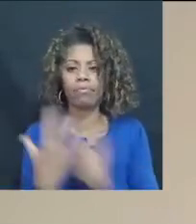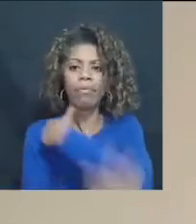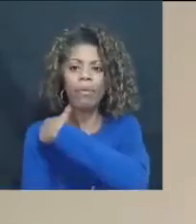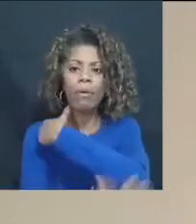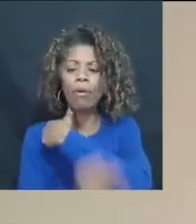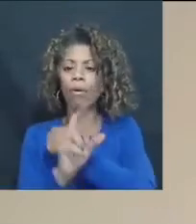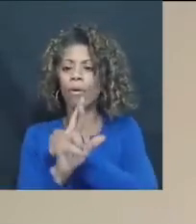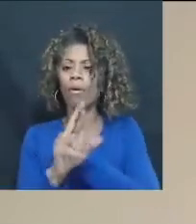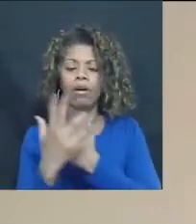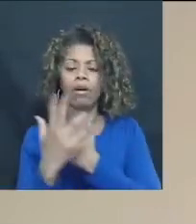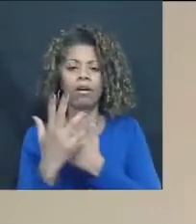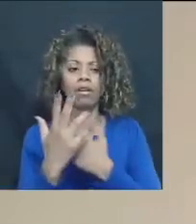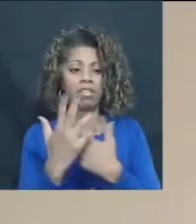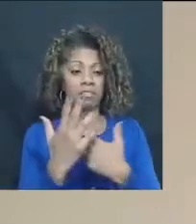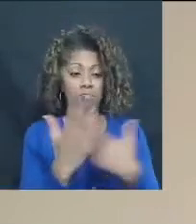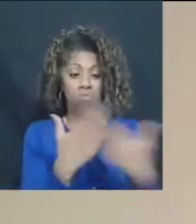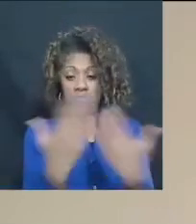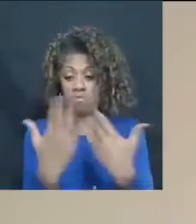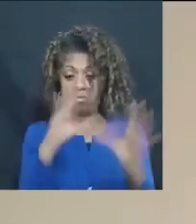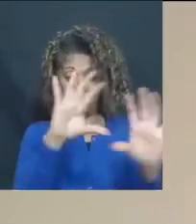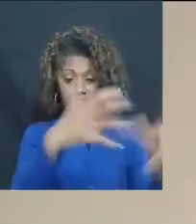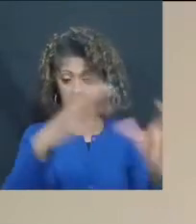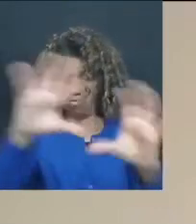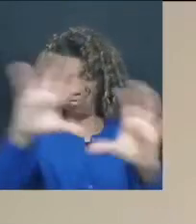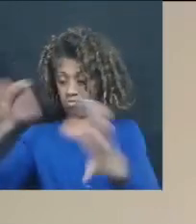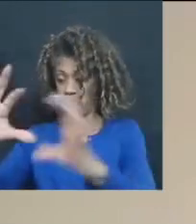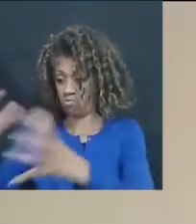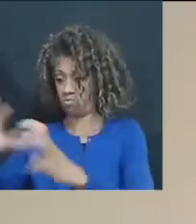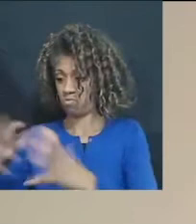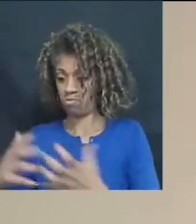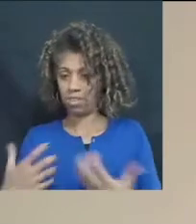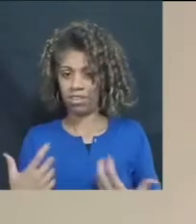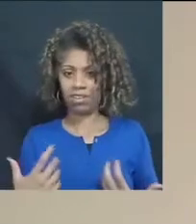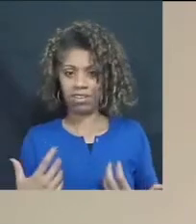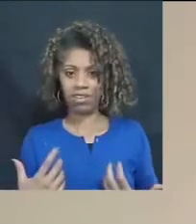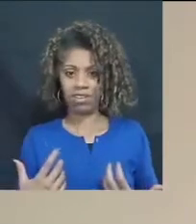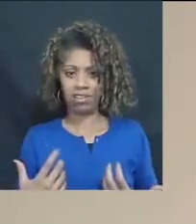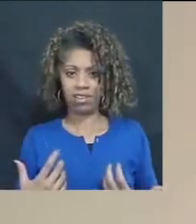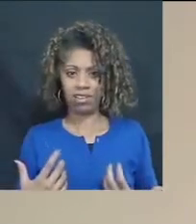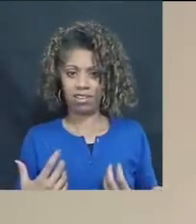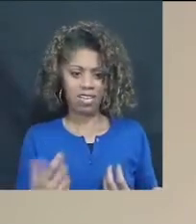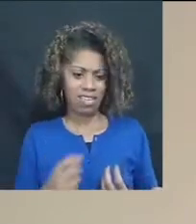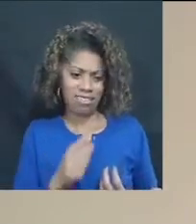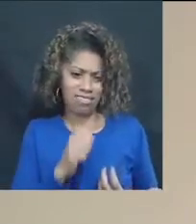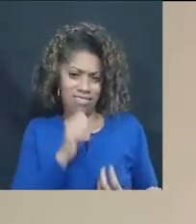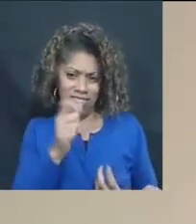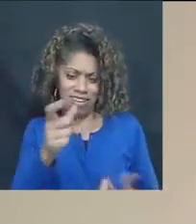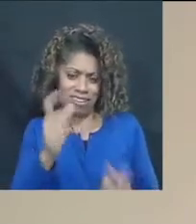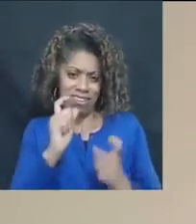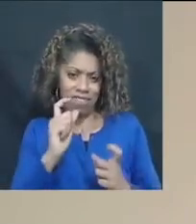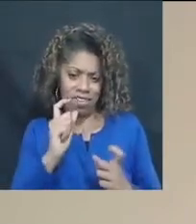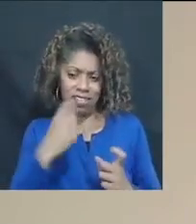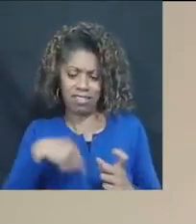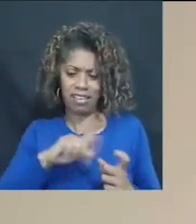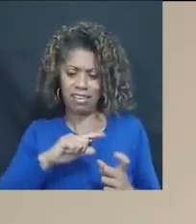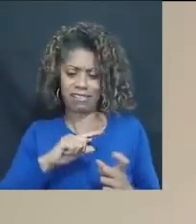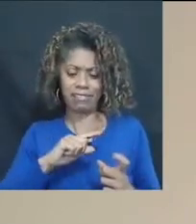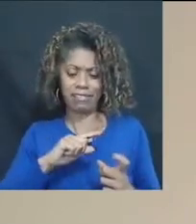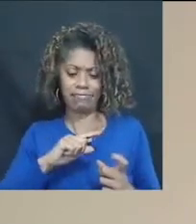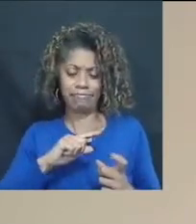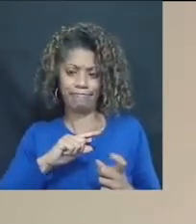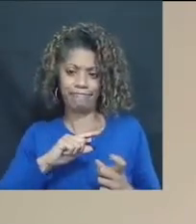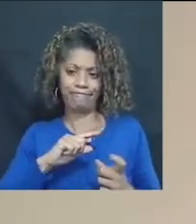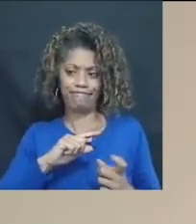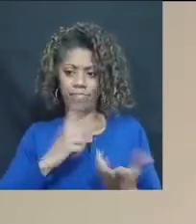groups organize, they don't even count us as allies. They're not writing us in as their allies. And so how wrong do you have to get it